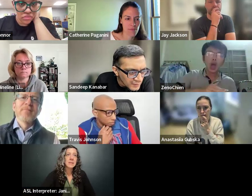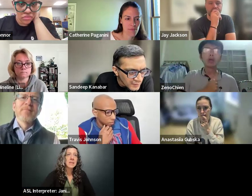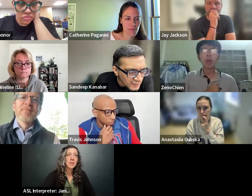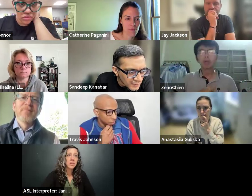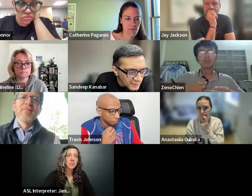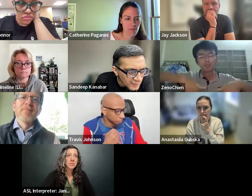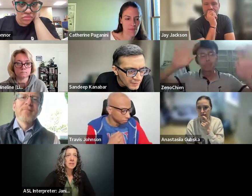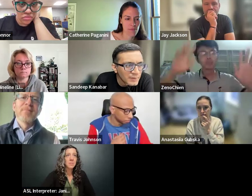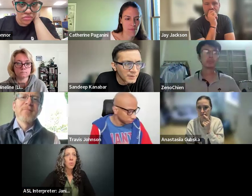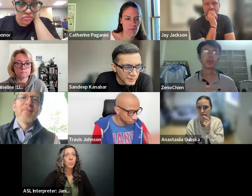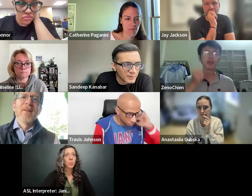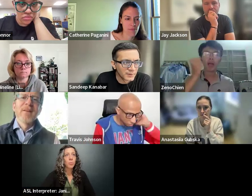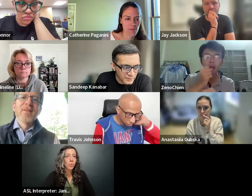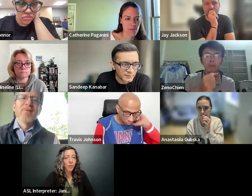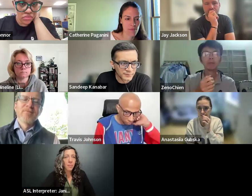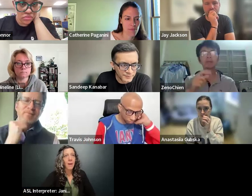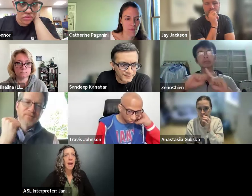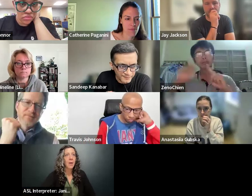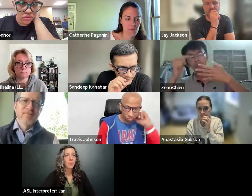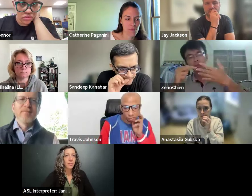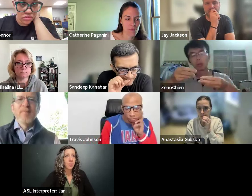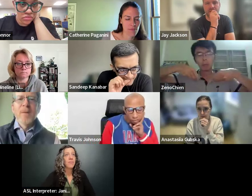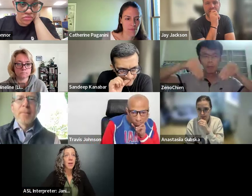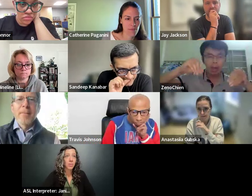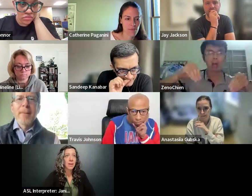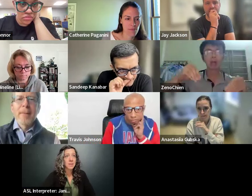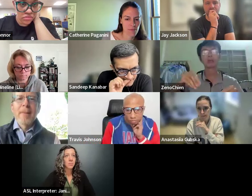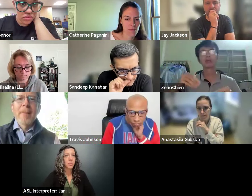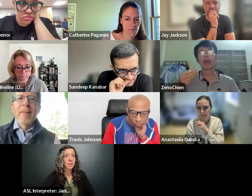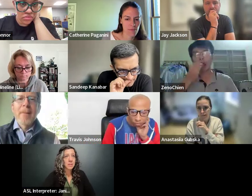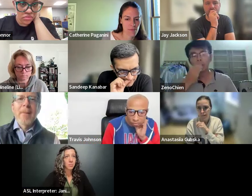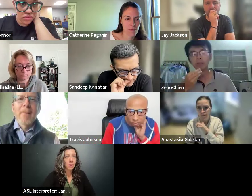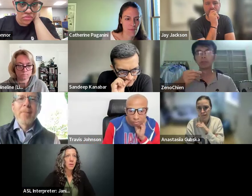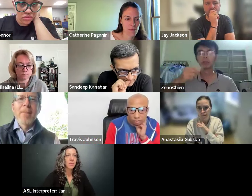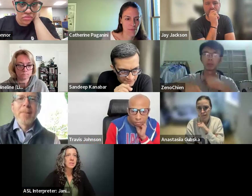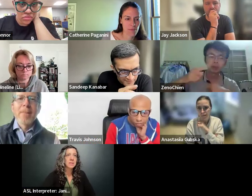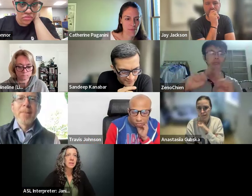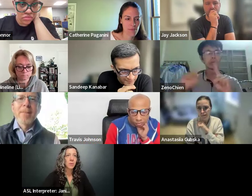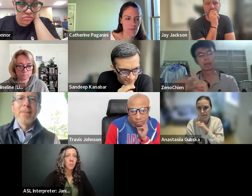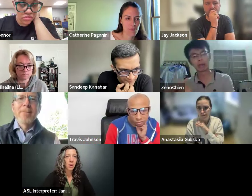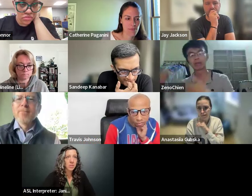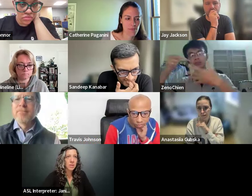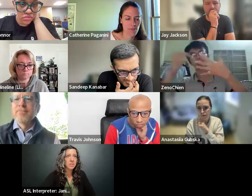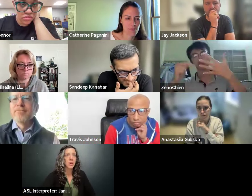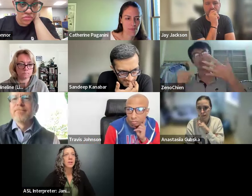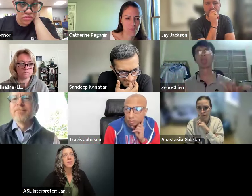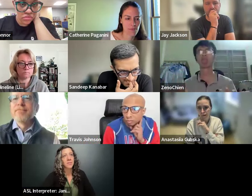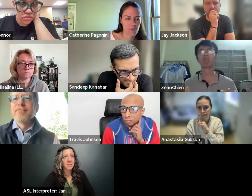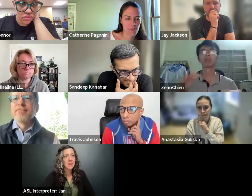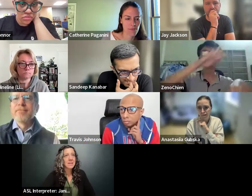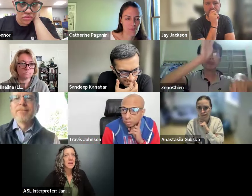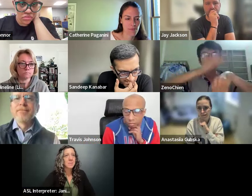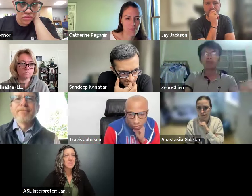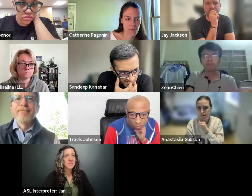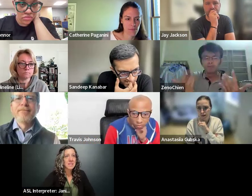Problem is that the leaders need more proof about how the value that deaf employees can bring. They want to see what market trends are,